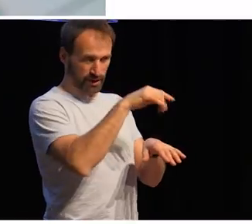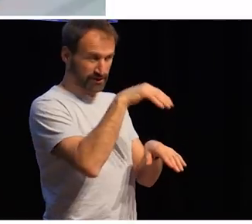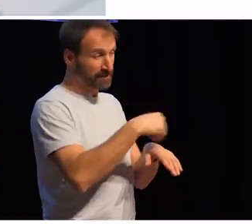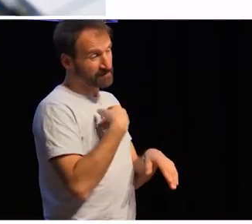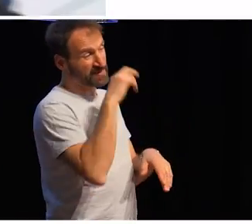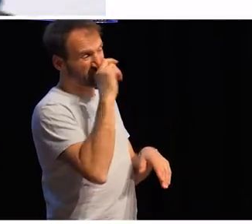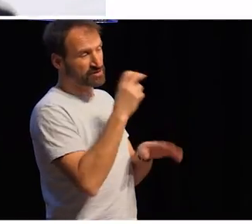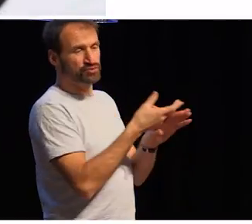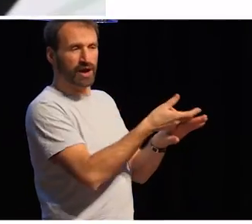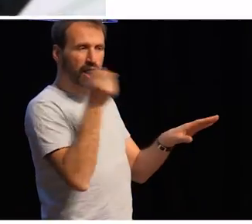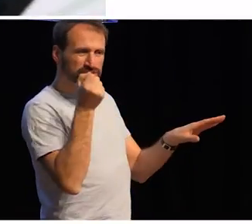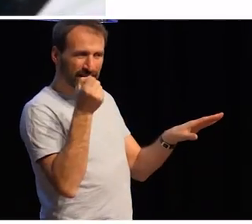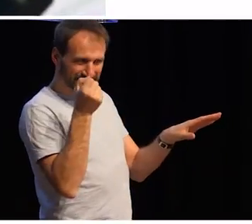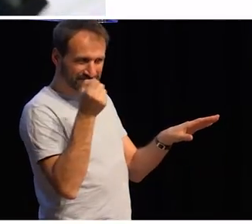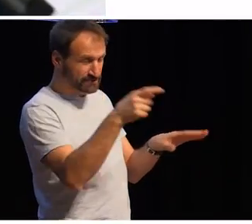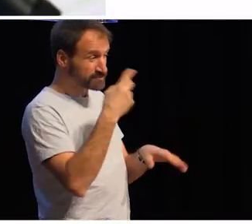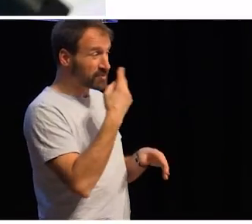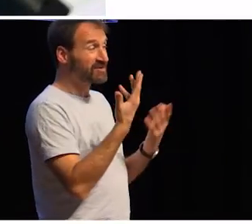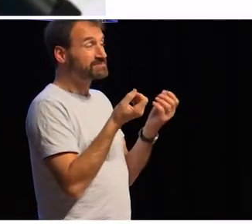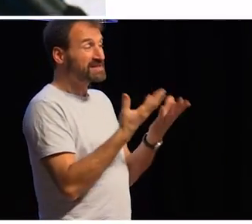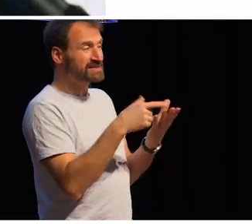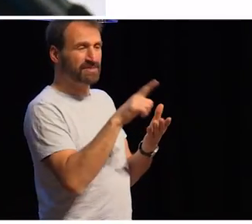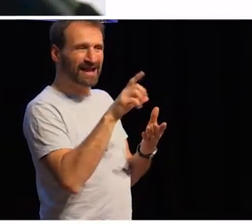So notice what happens to the LED when I try to do that.